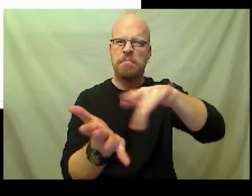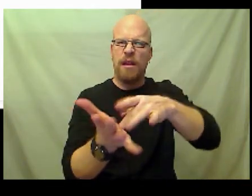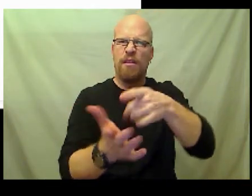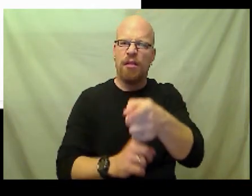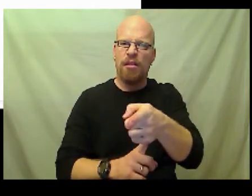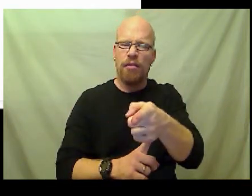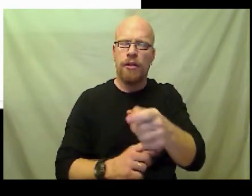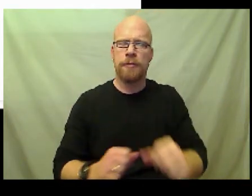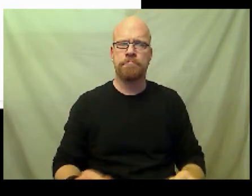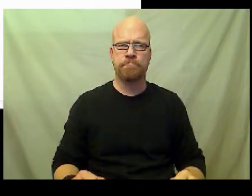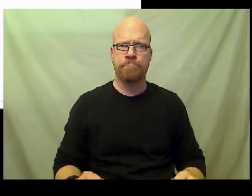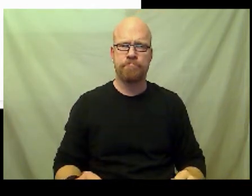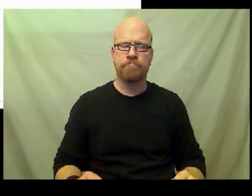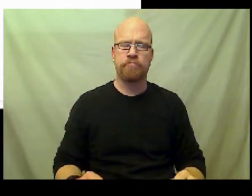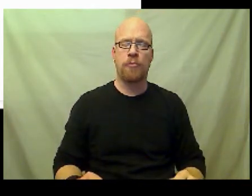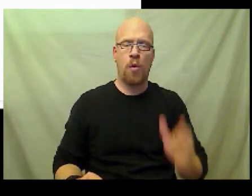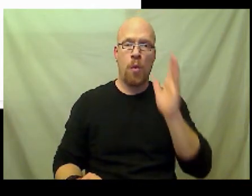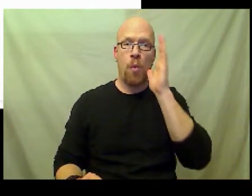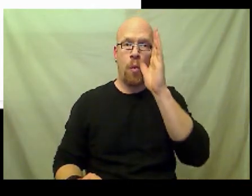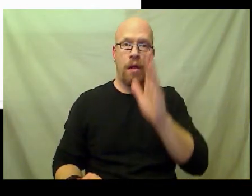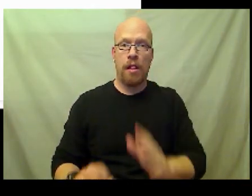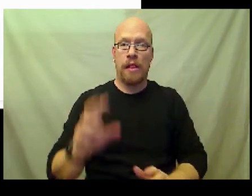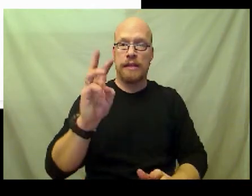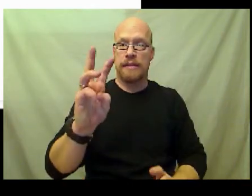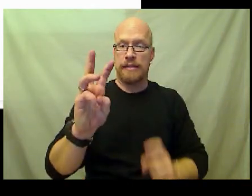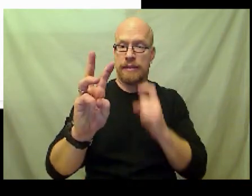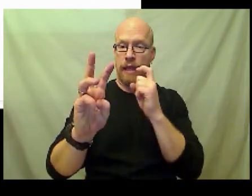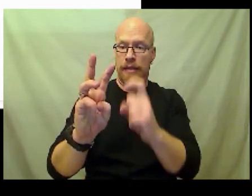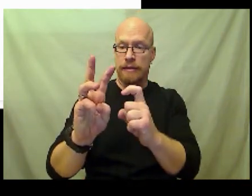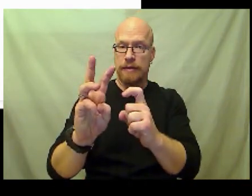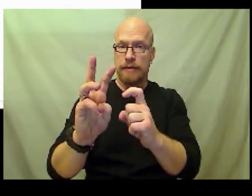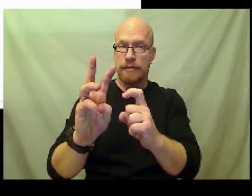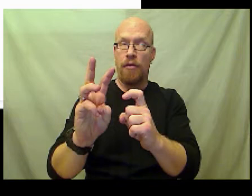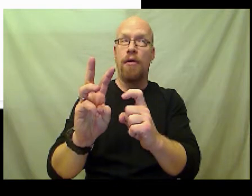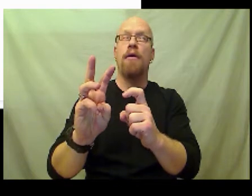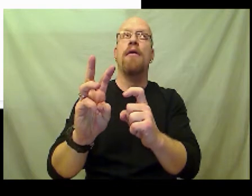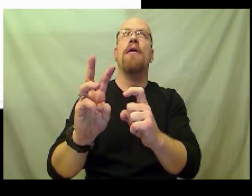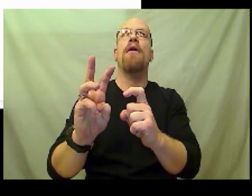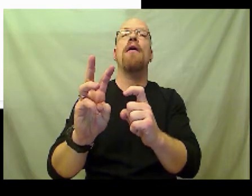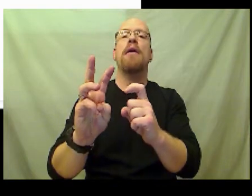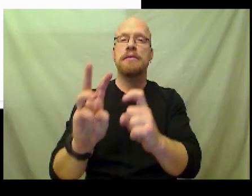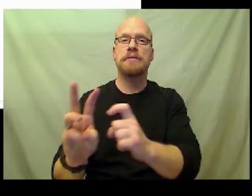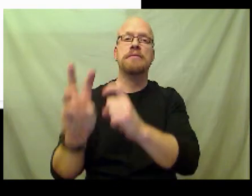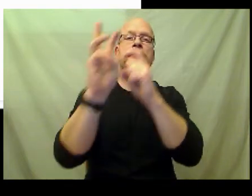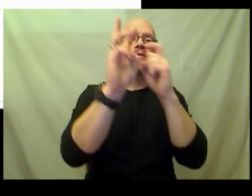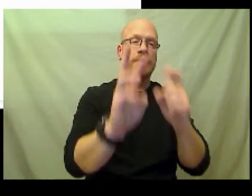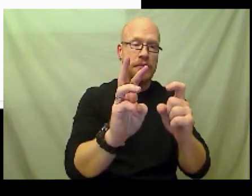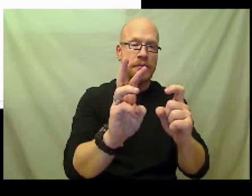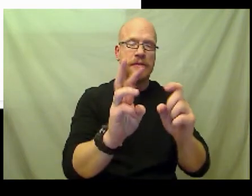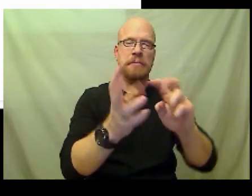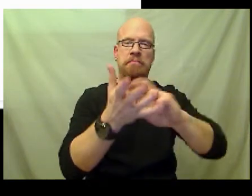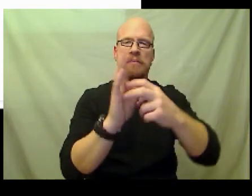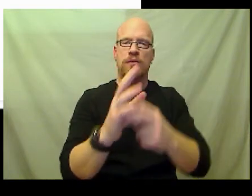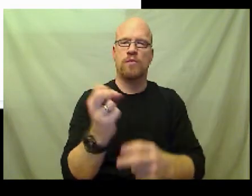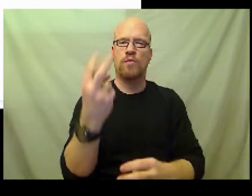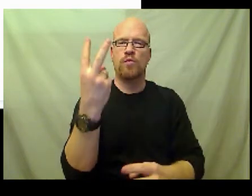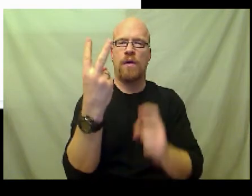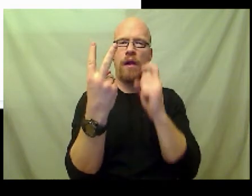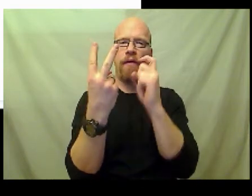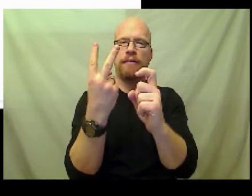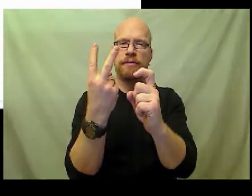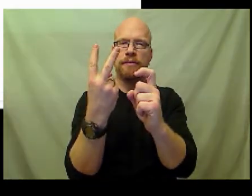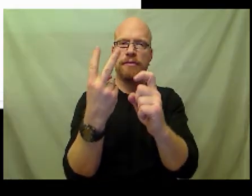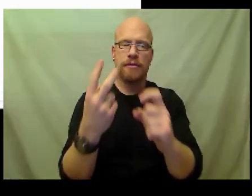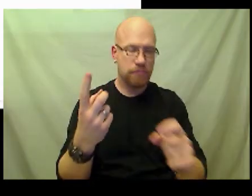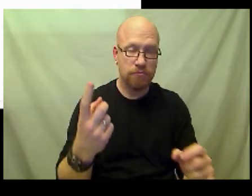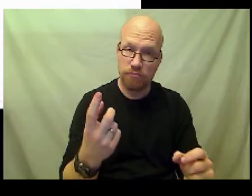So what's here in the middle here? Okay, well, it's going to be 6x plus 6x, so